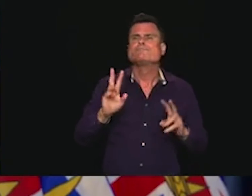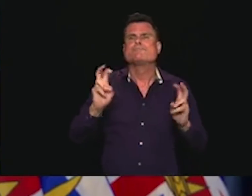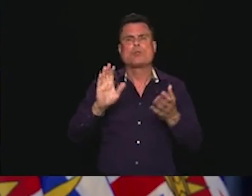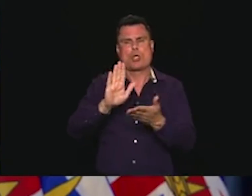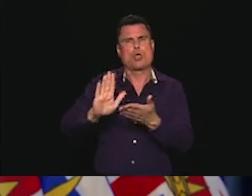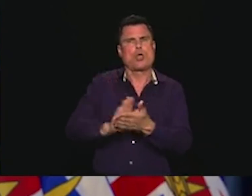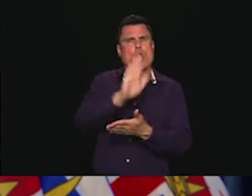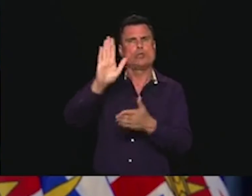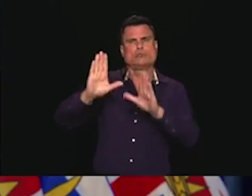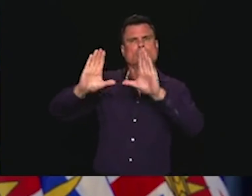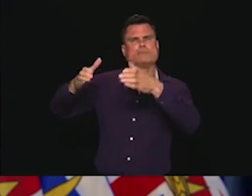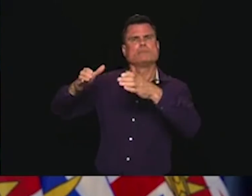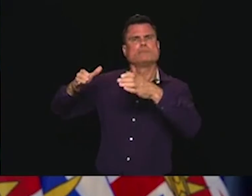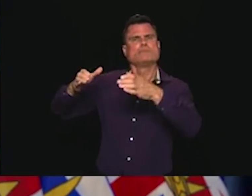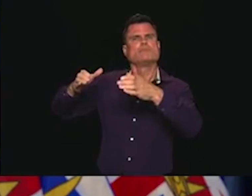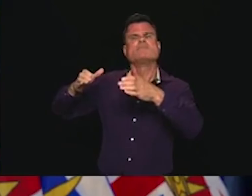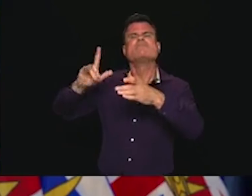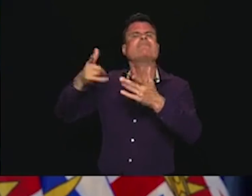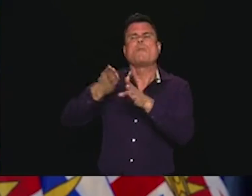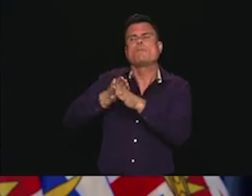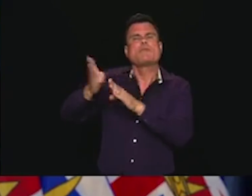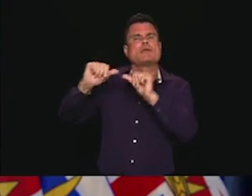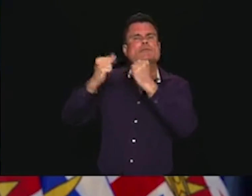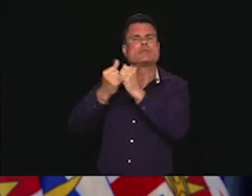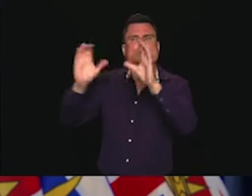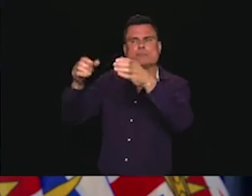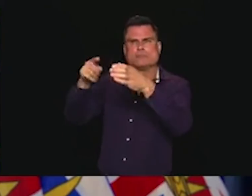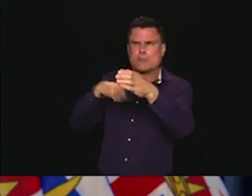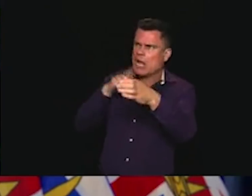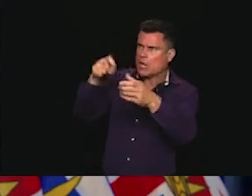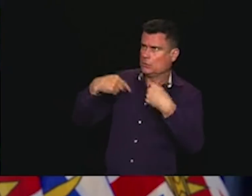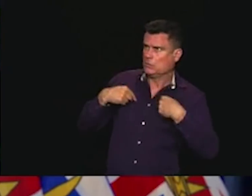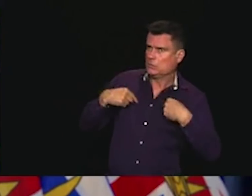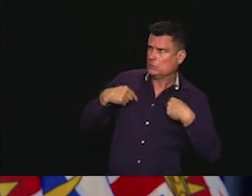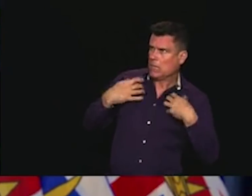your first call is WorkSafe BC